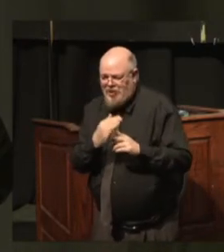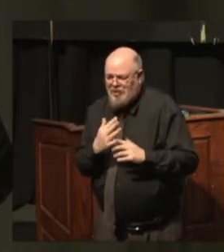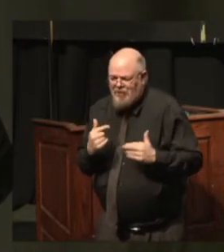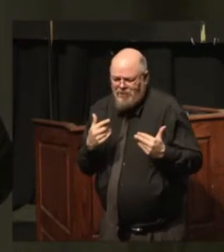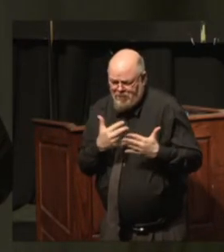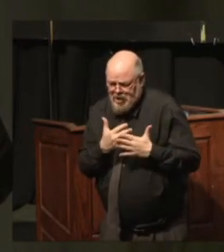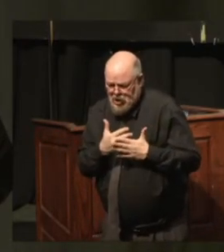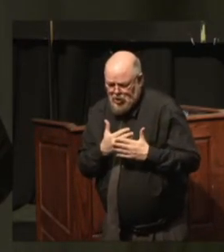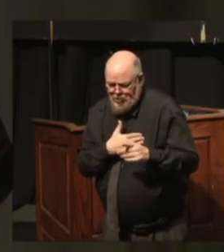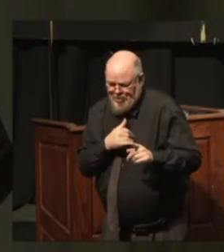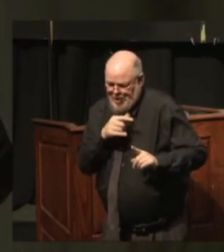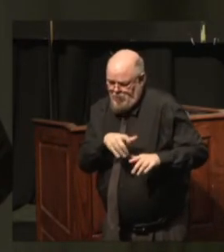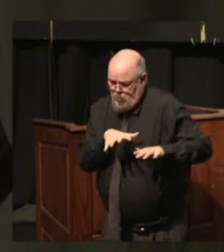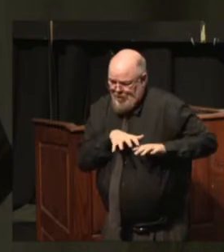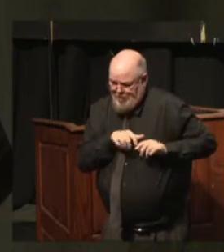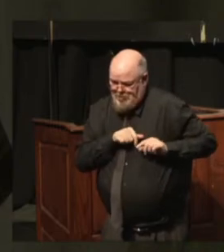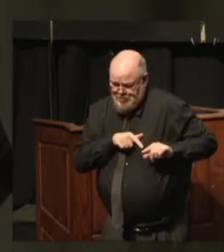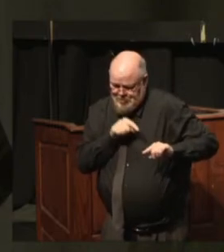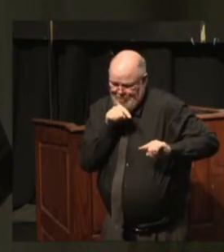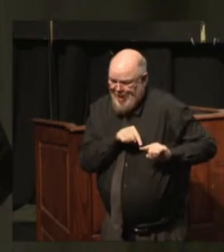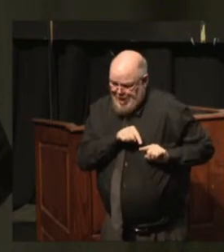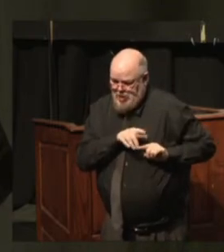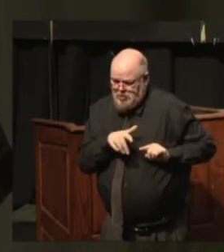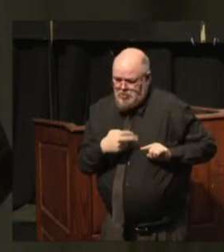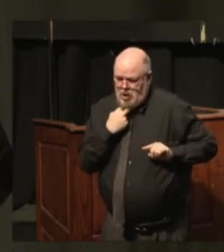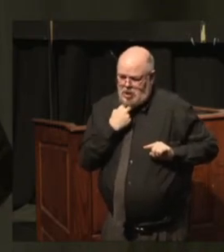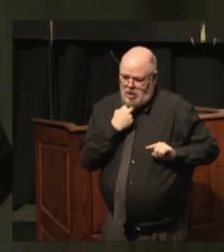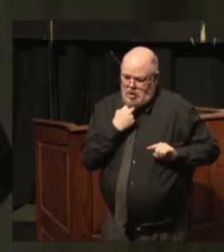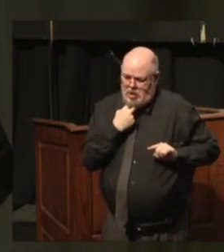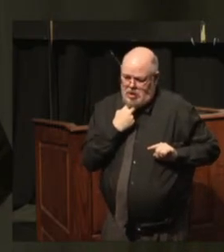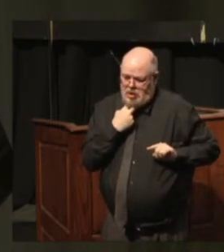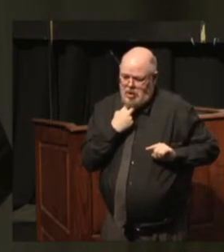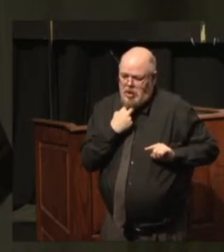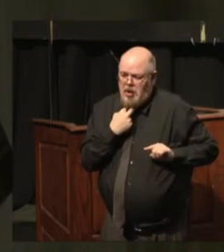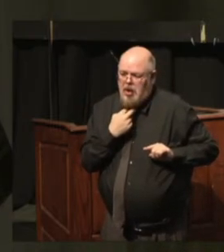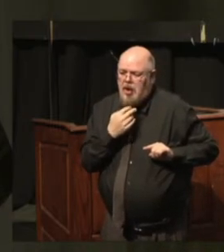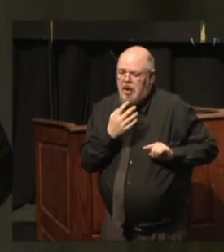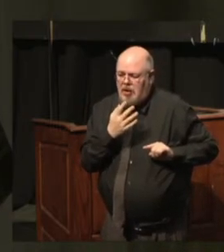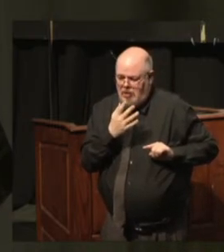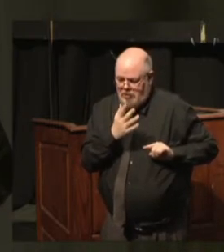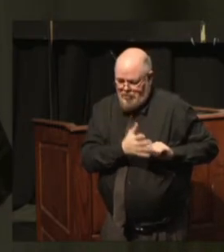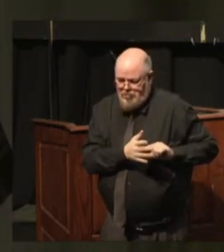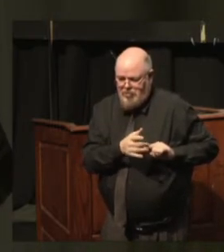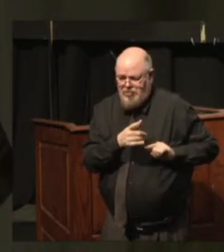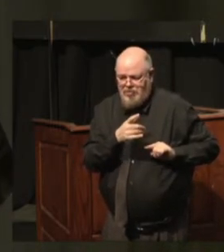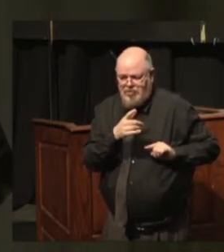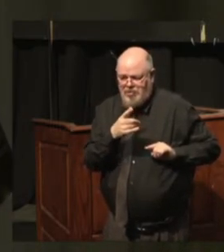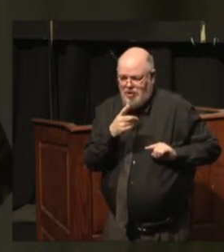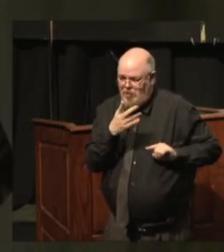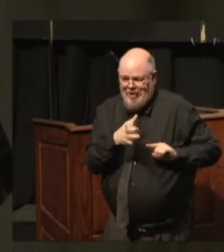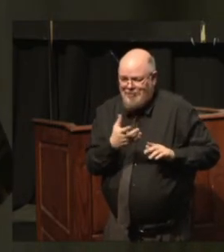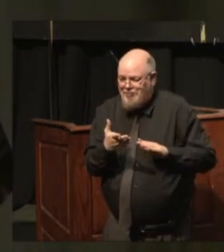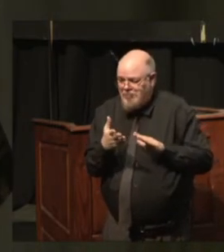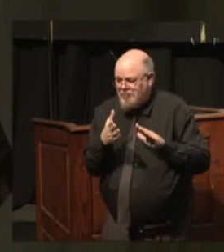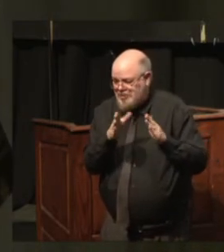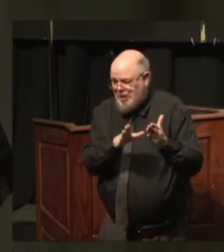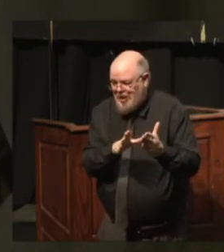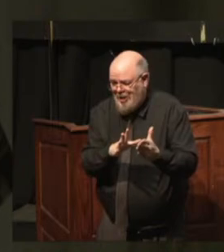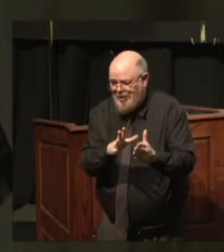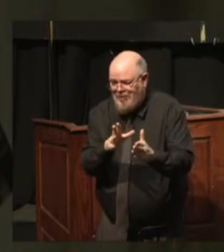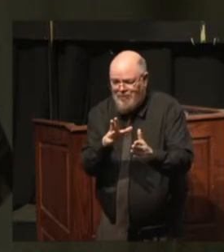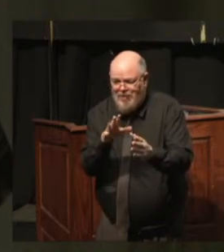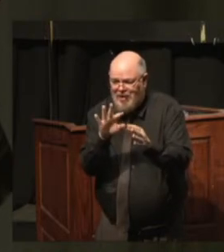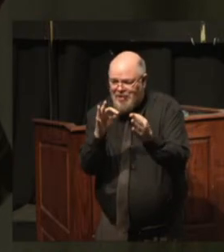your paralysis. You might be going through a death in your family or a death of a friend